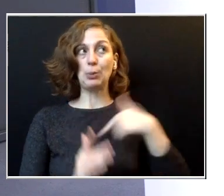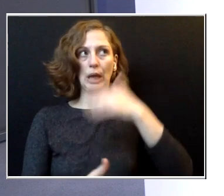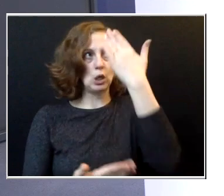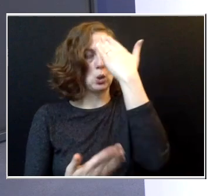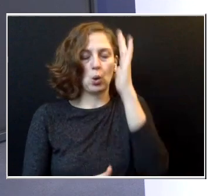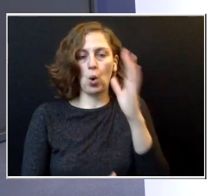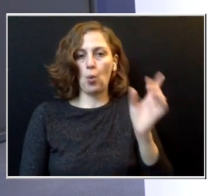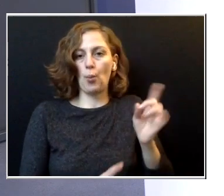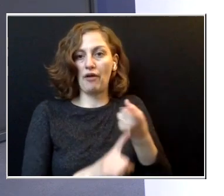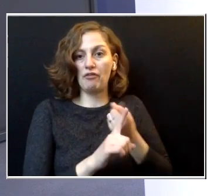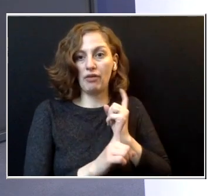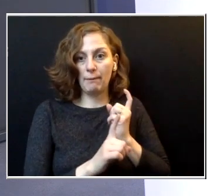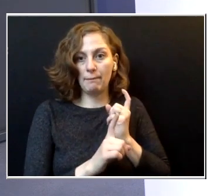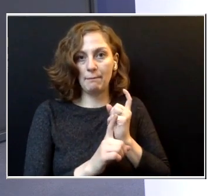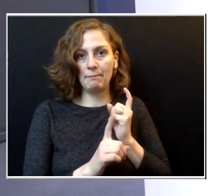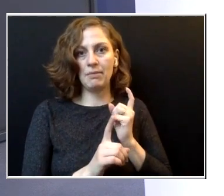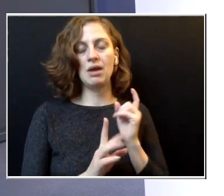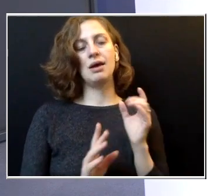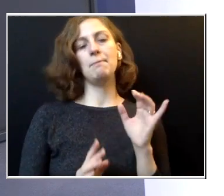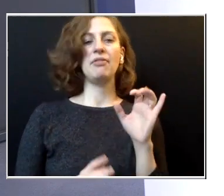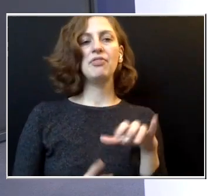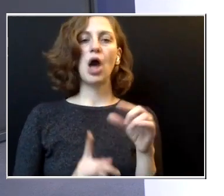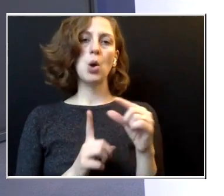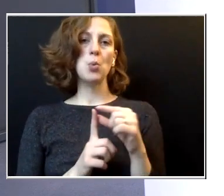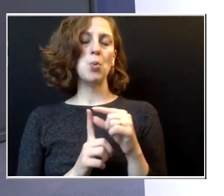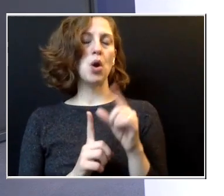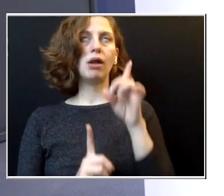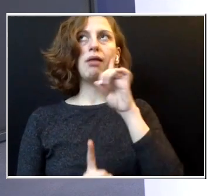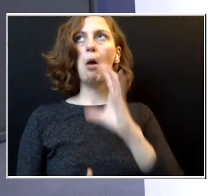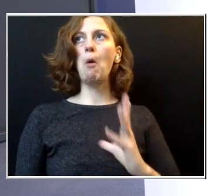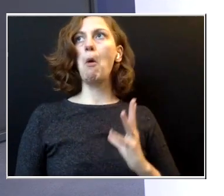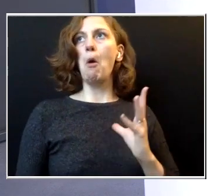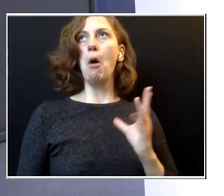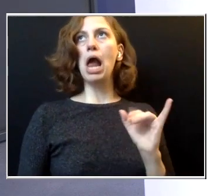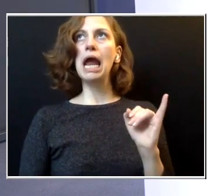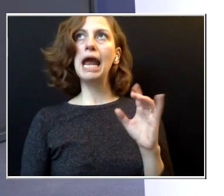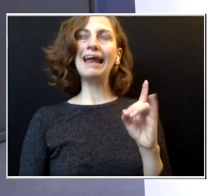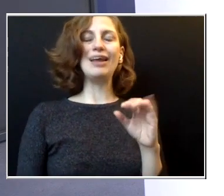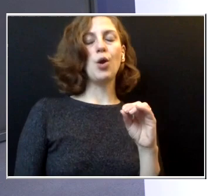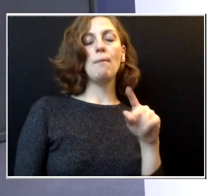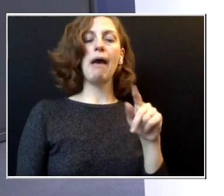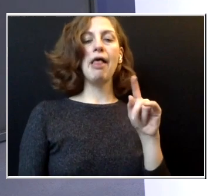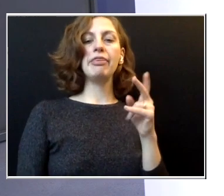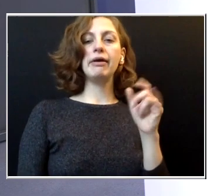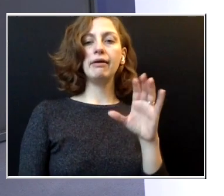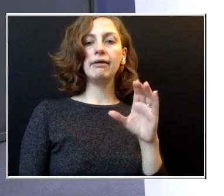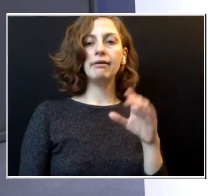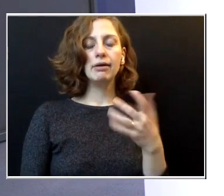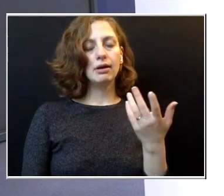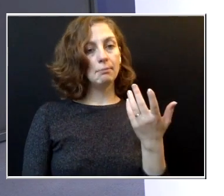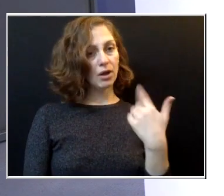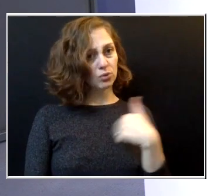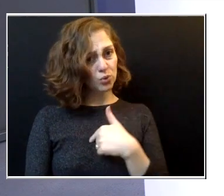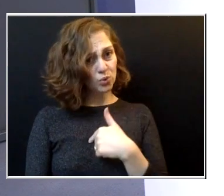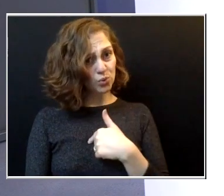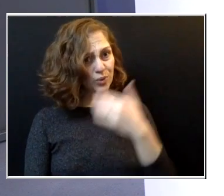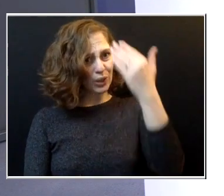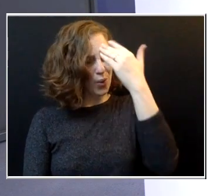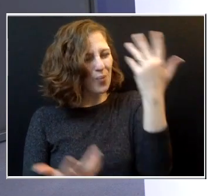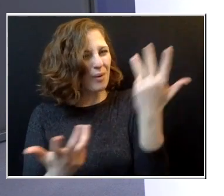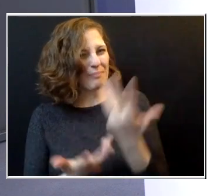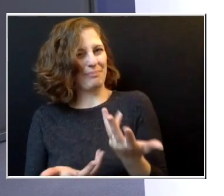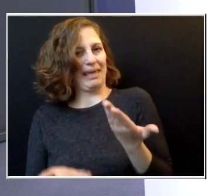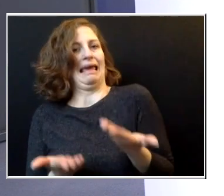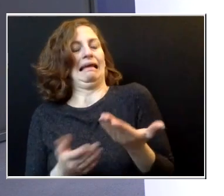know pulmonary, it's called idiopathic. Makes us feel better. Right. But do we have any clues as to what might be causing this disease, or what's triggering